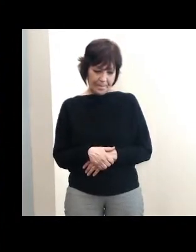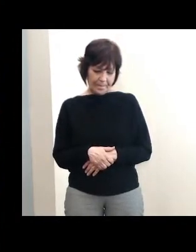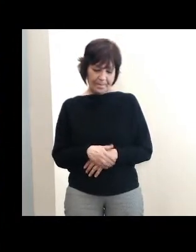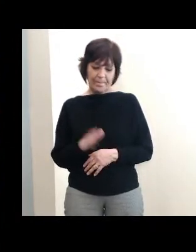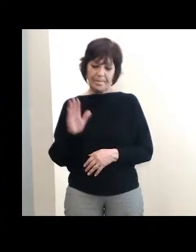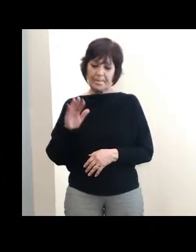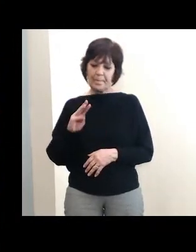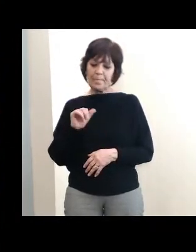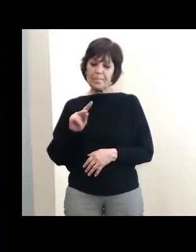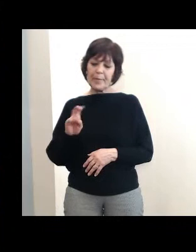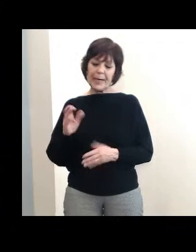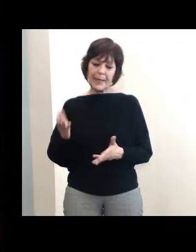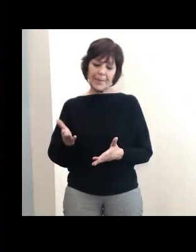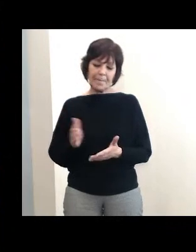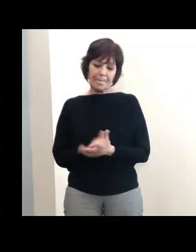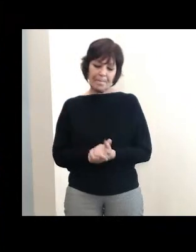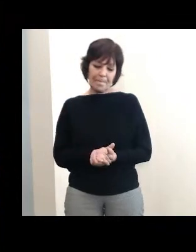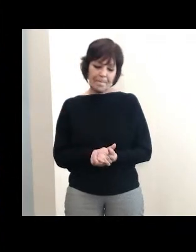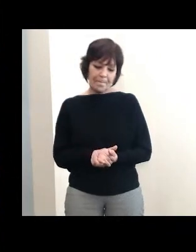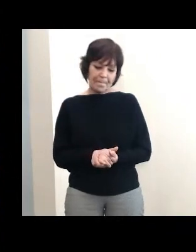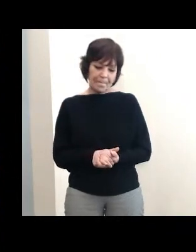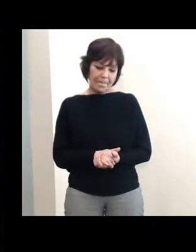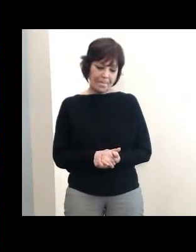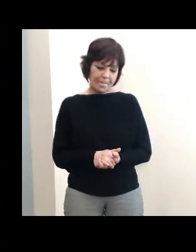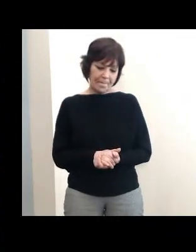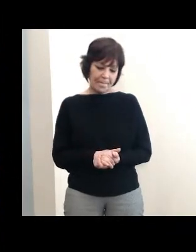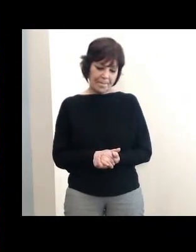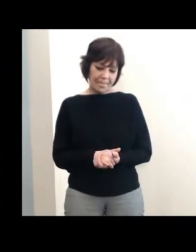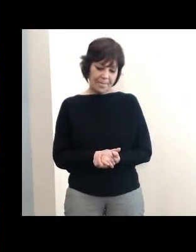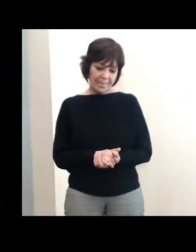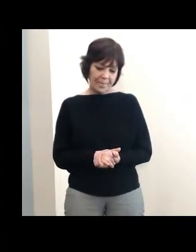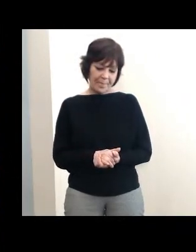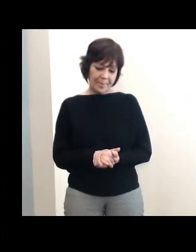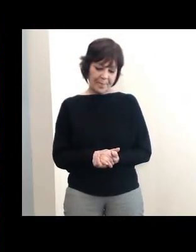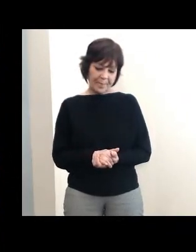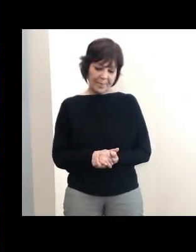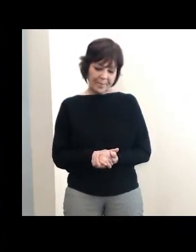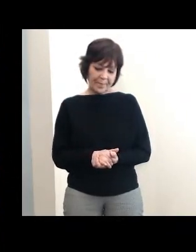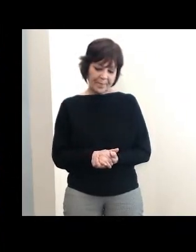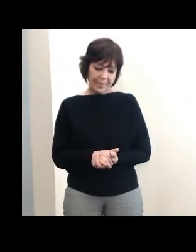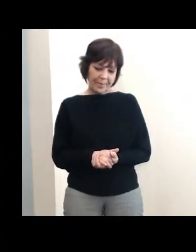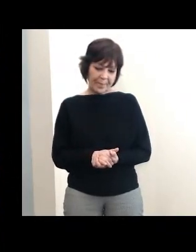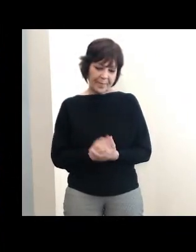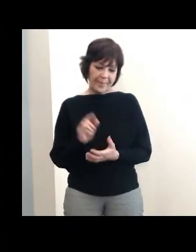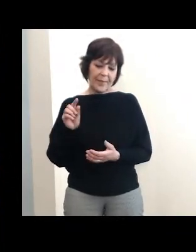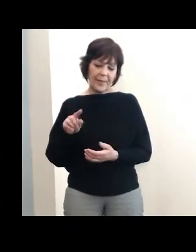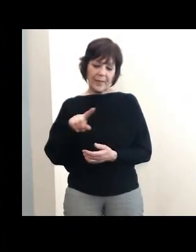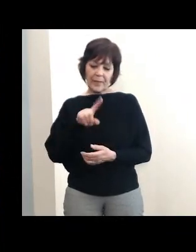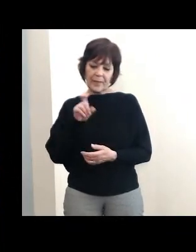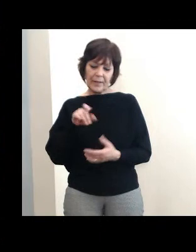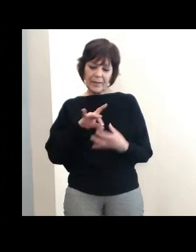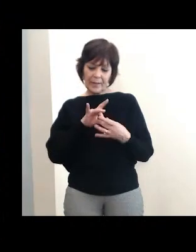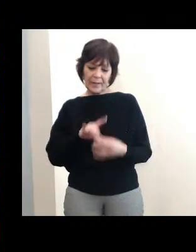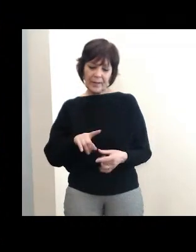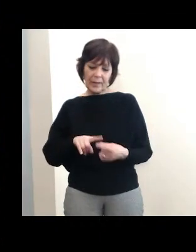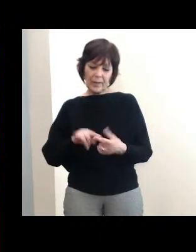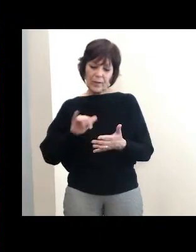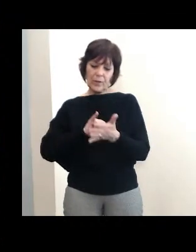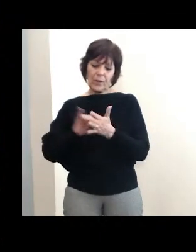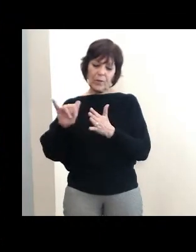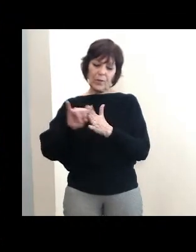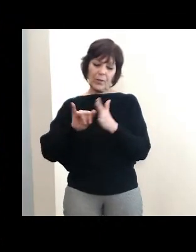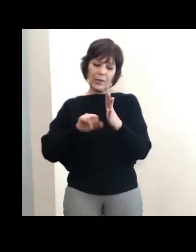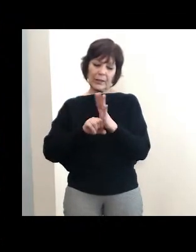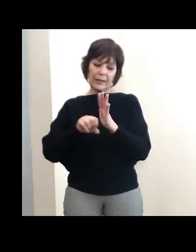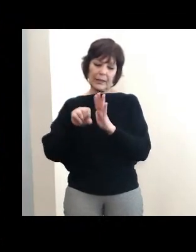Hey, Mark, it's Mike Baggerman. Can you hear me? Yes, go ahead, Mike. So this question is related to the New York State vaccine